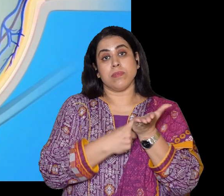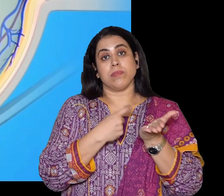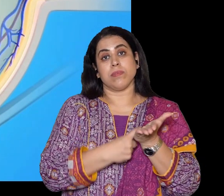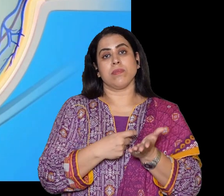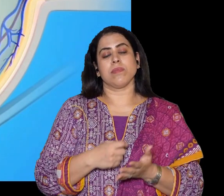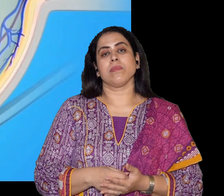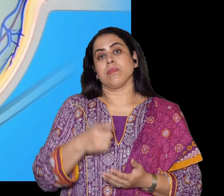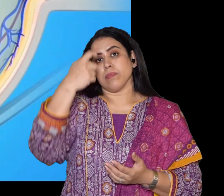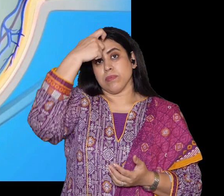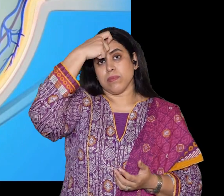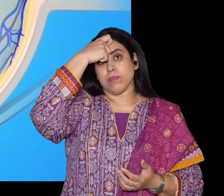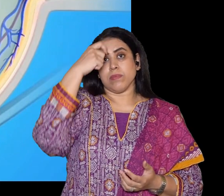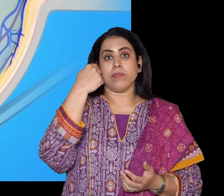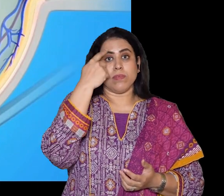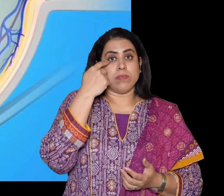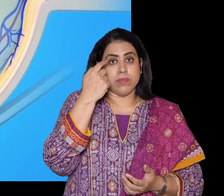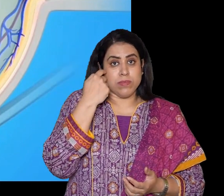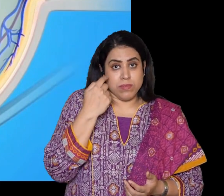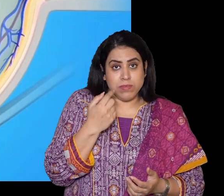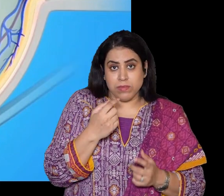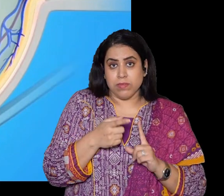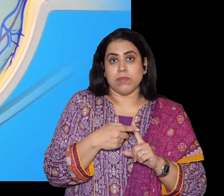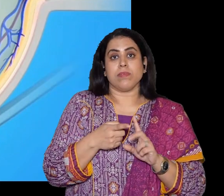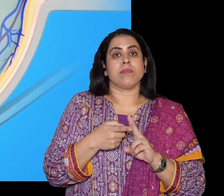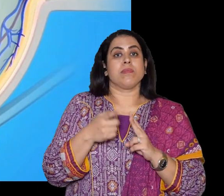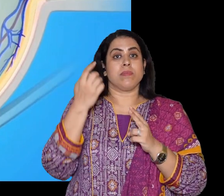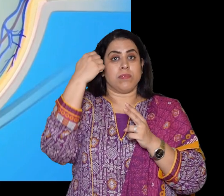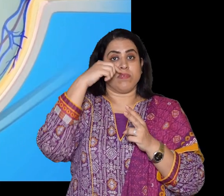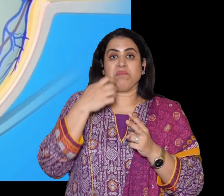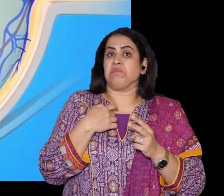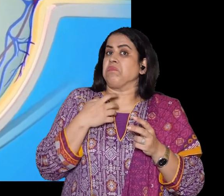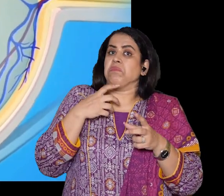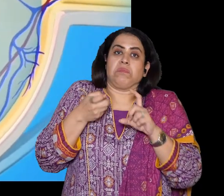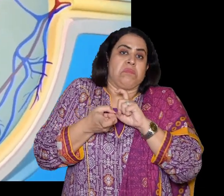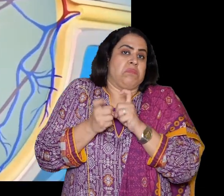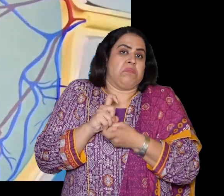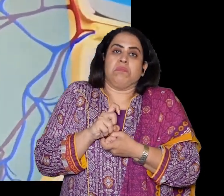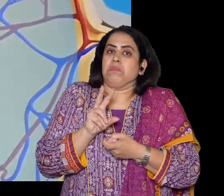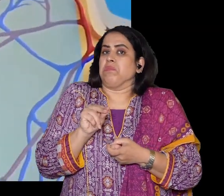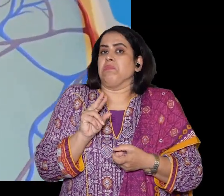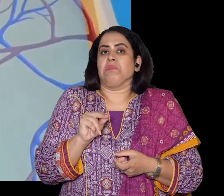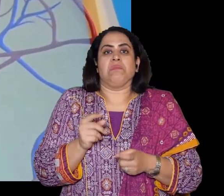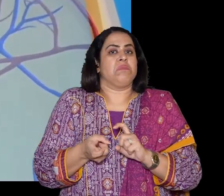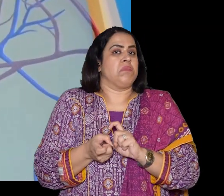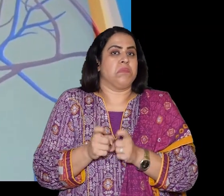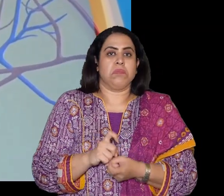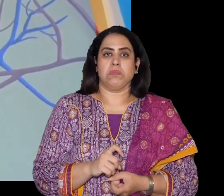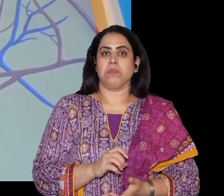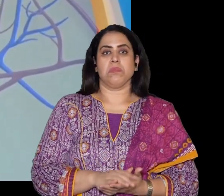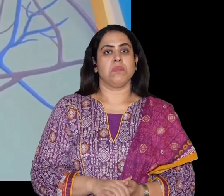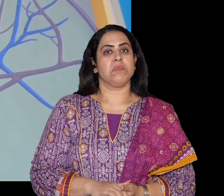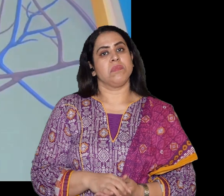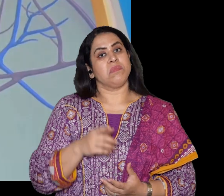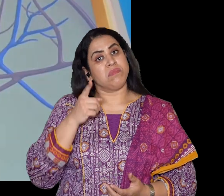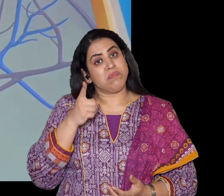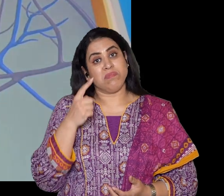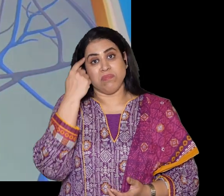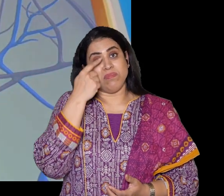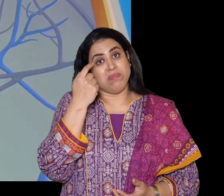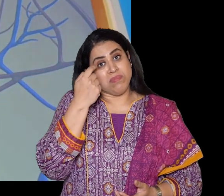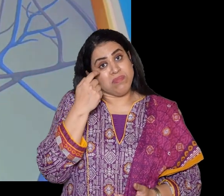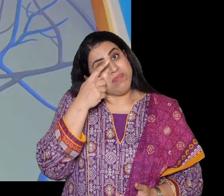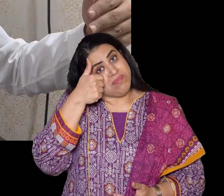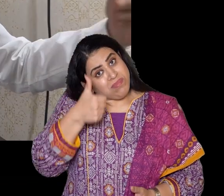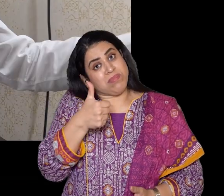So coming to the results, the problem with the retinopathy or the retina is that you can't change it. You can't change